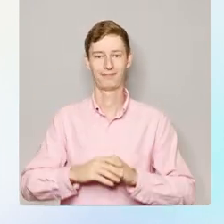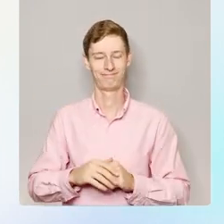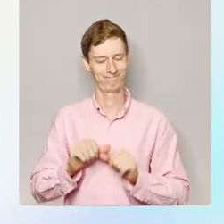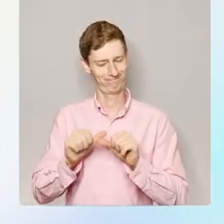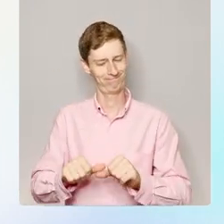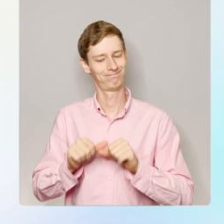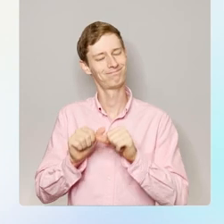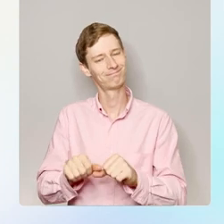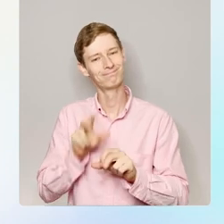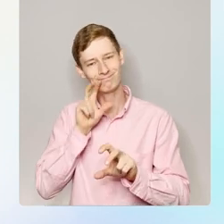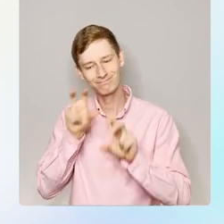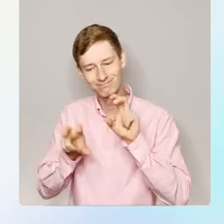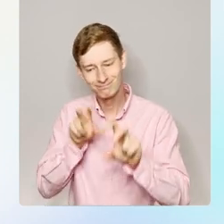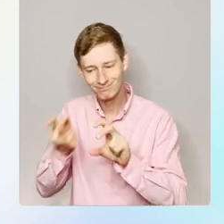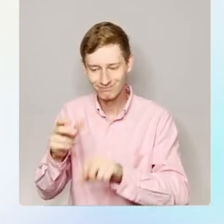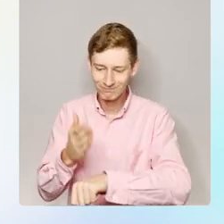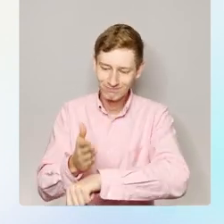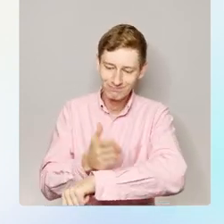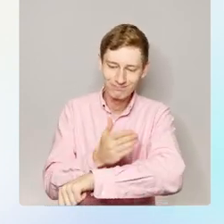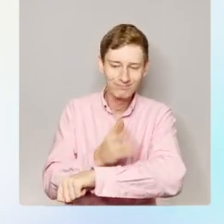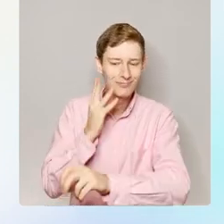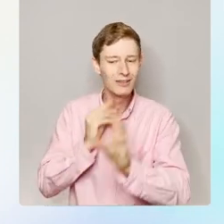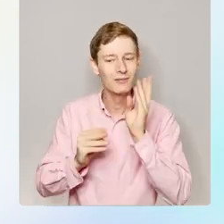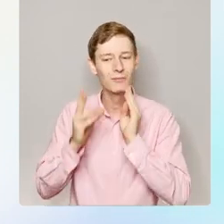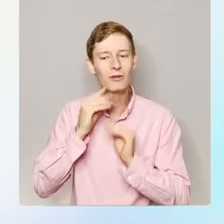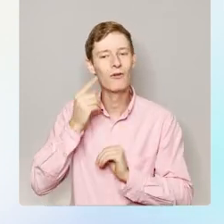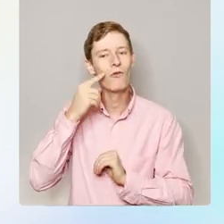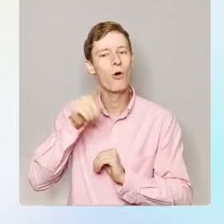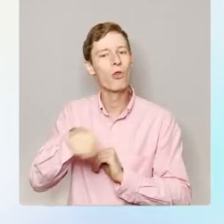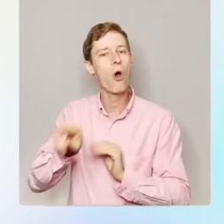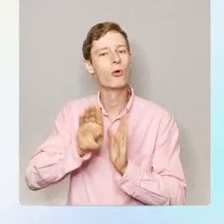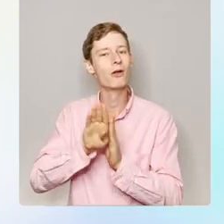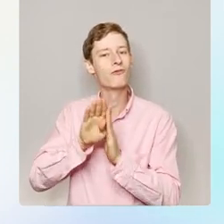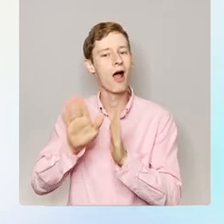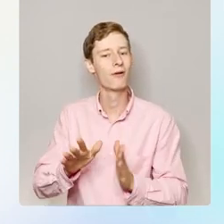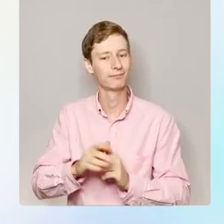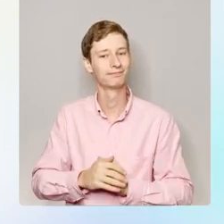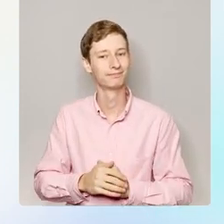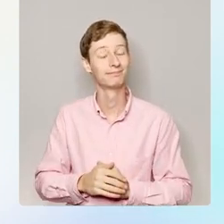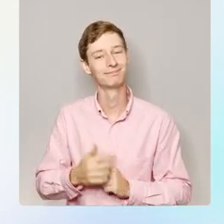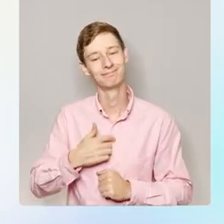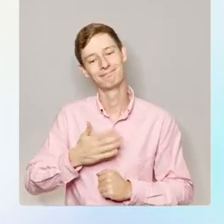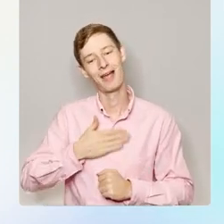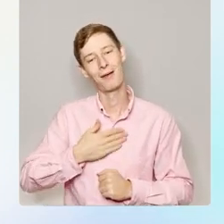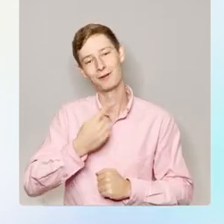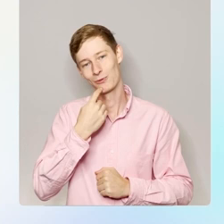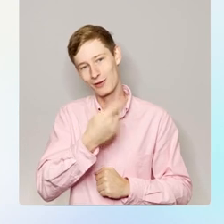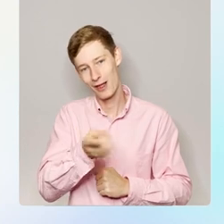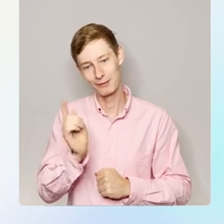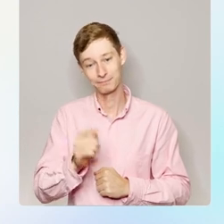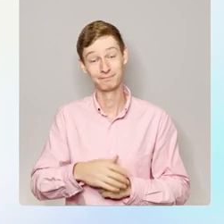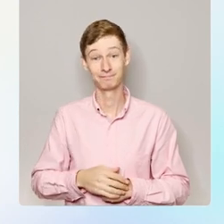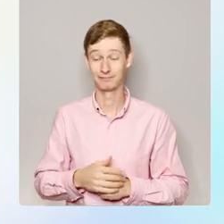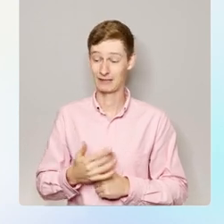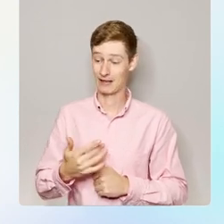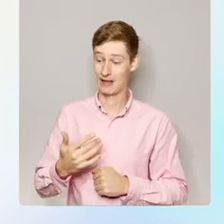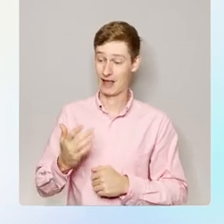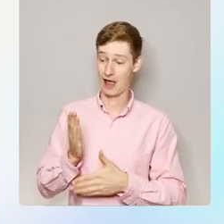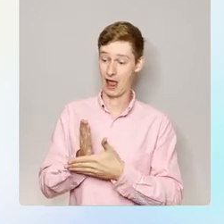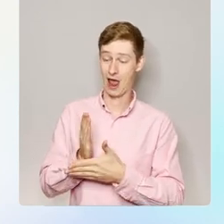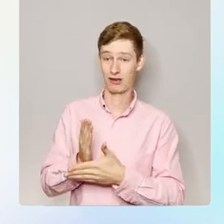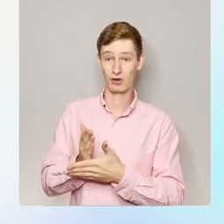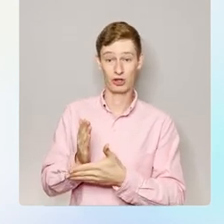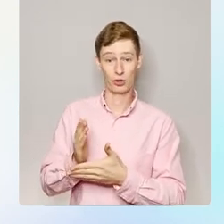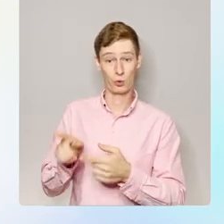to invest in improving the experience for developers who are shipping to App Lab. So I'm happy to say that the average turnaround time from